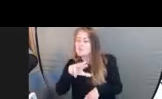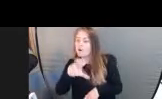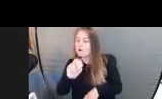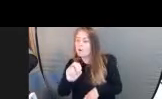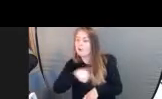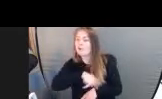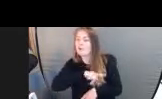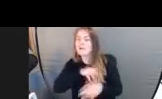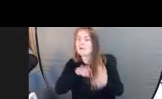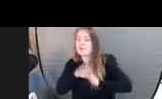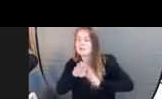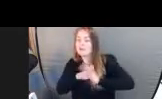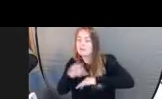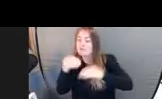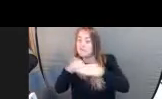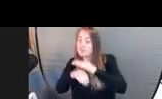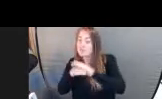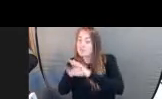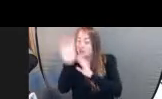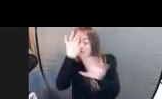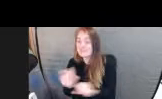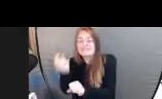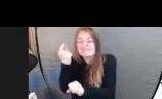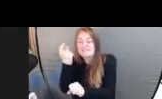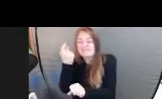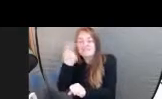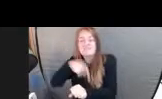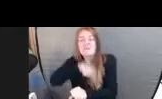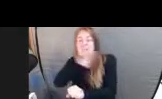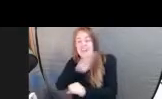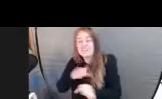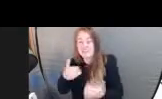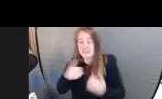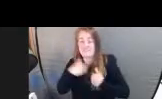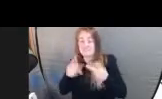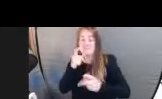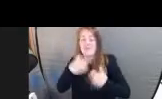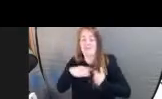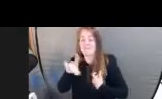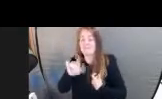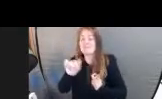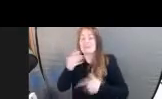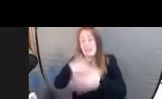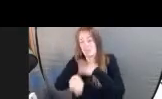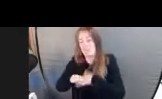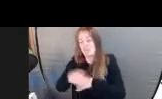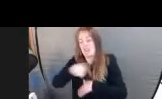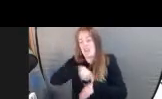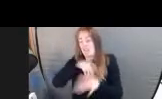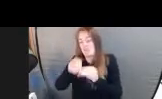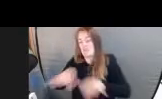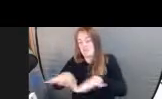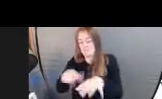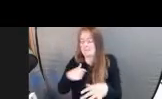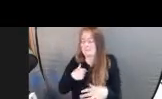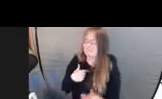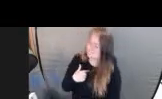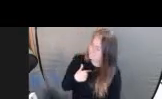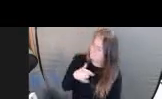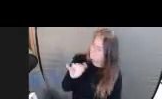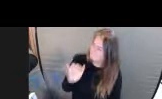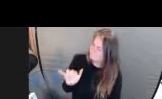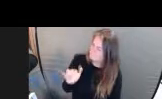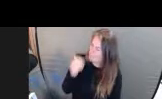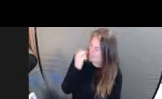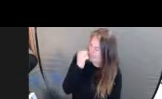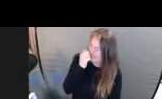our accessibility strategy, except that we never have patrons with disabilities come to our facility. So, and I thought, well, do you